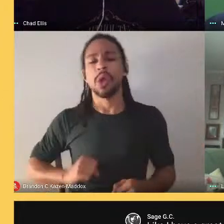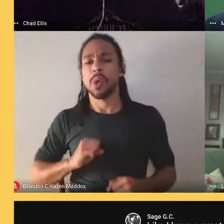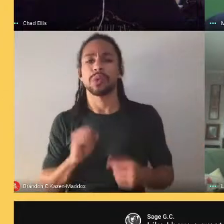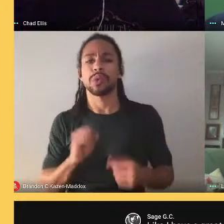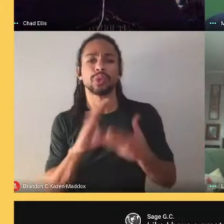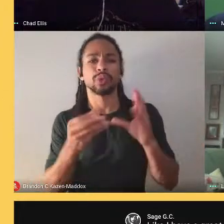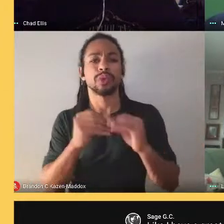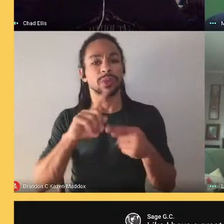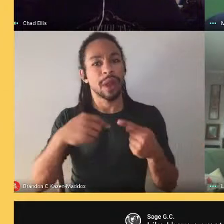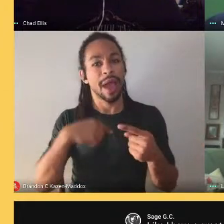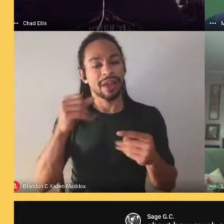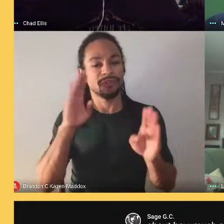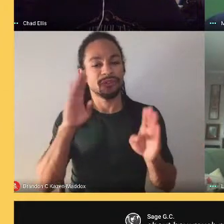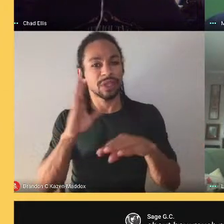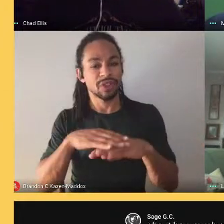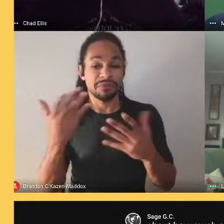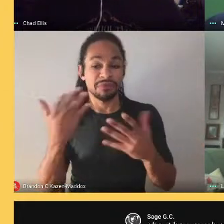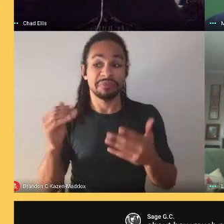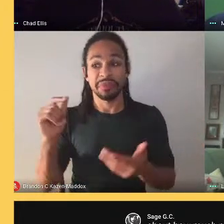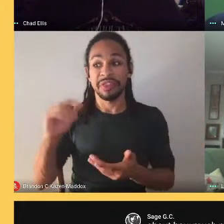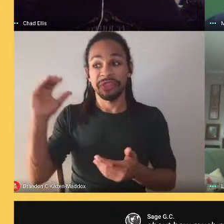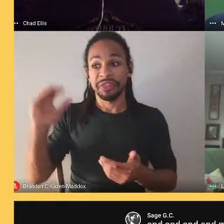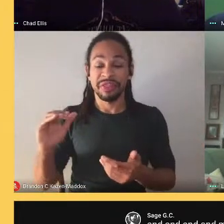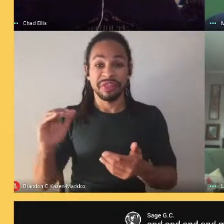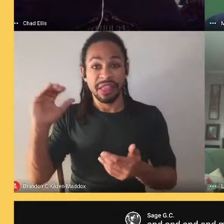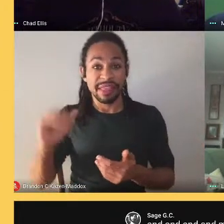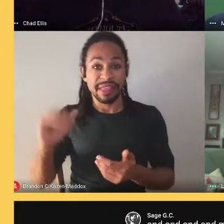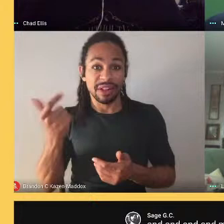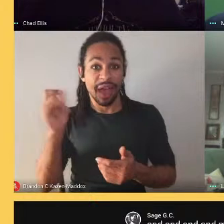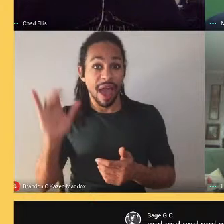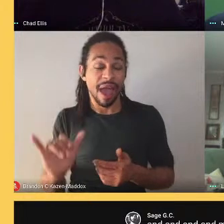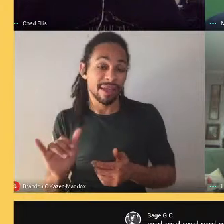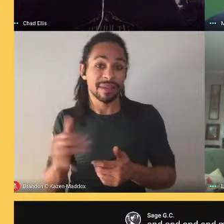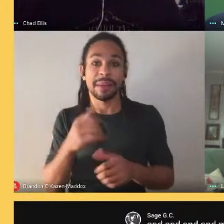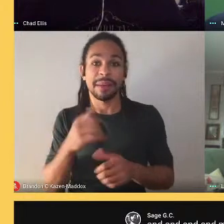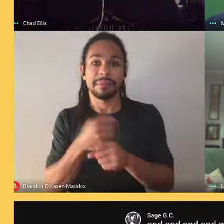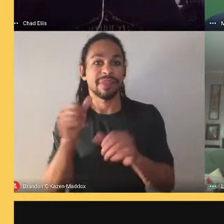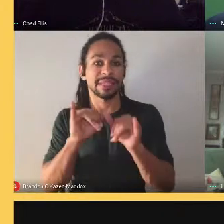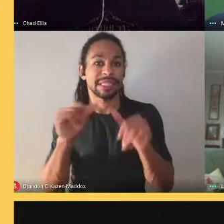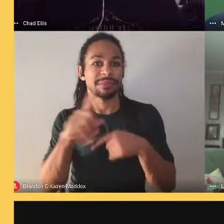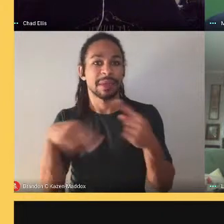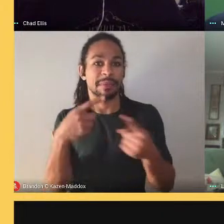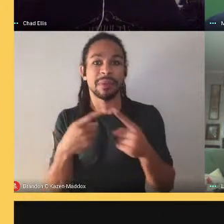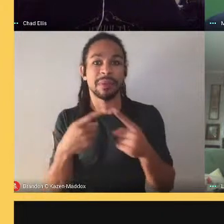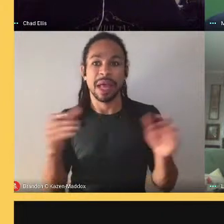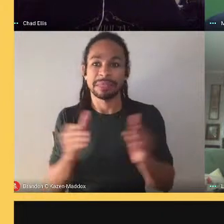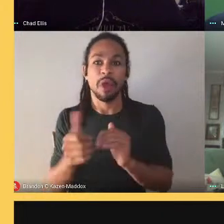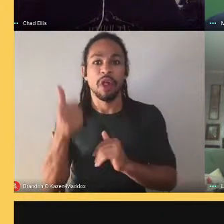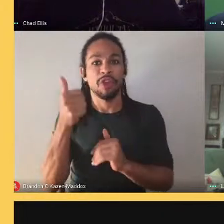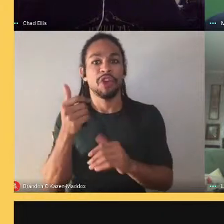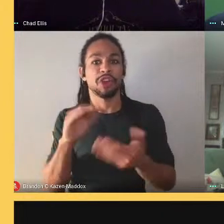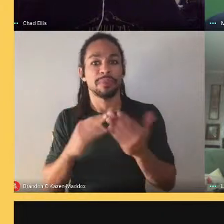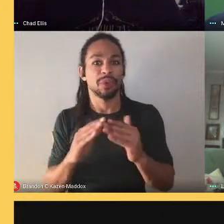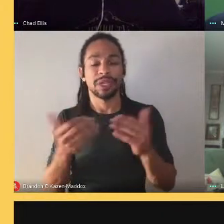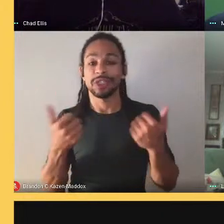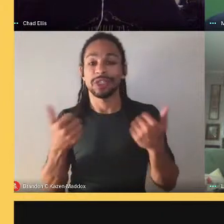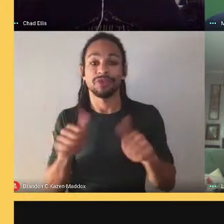And made the system about, yeah, like a smaller community trying to